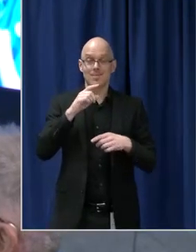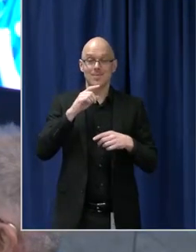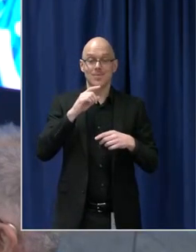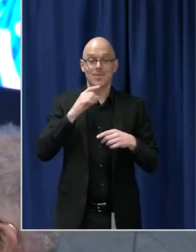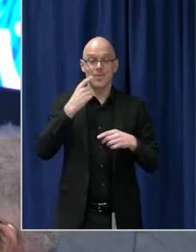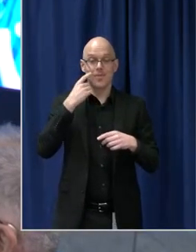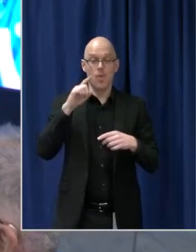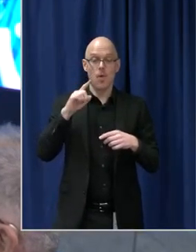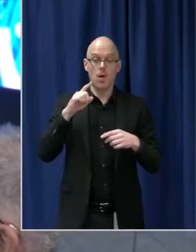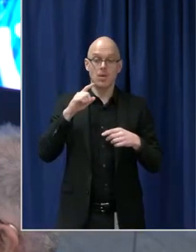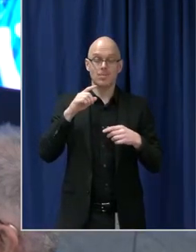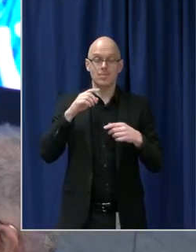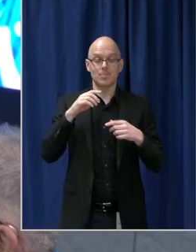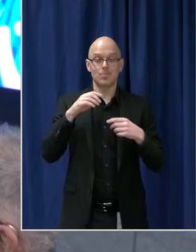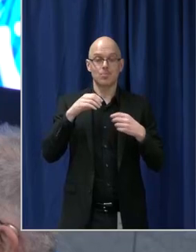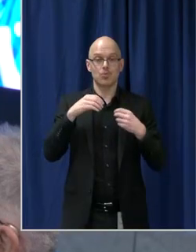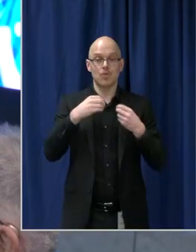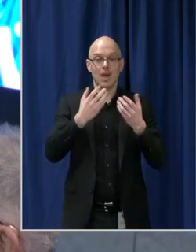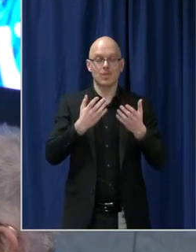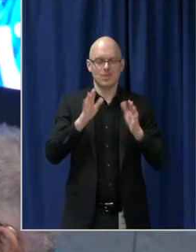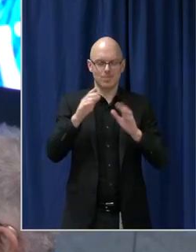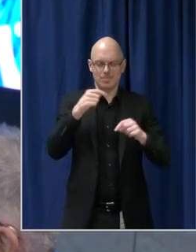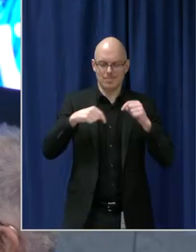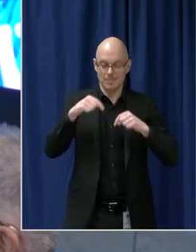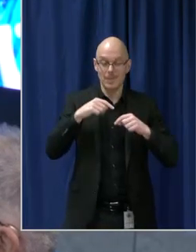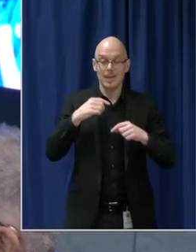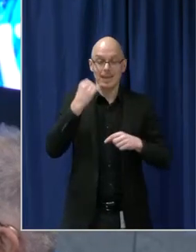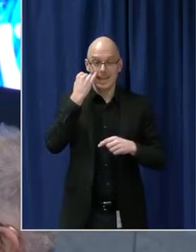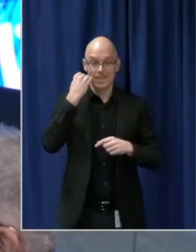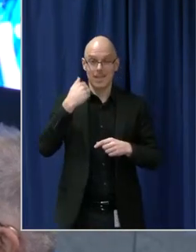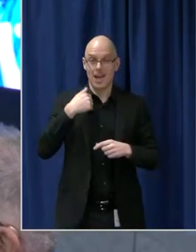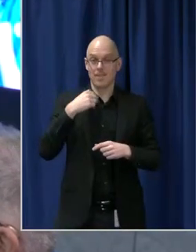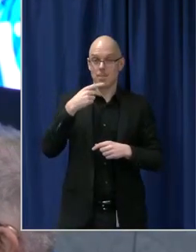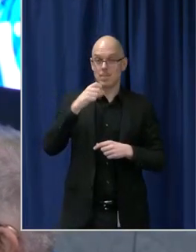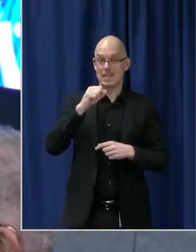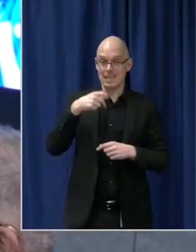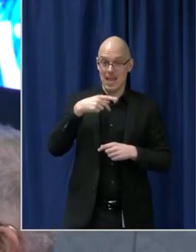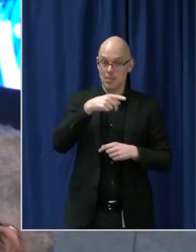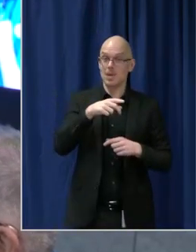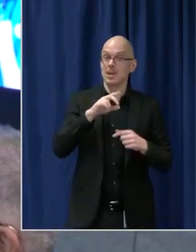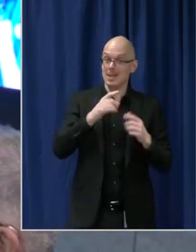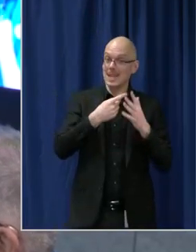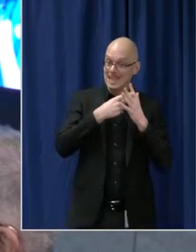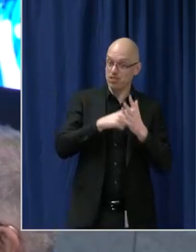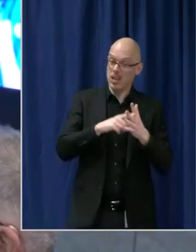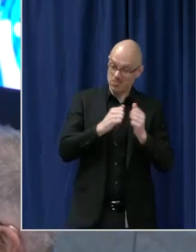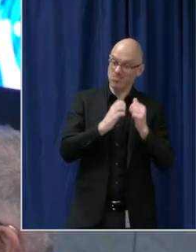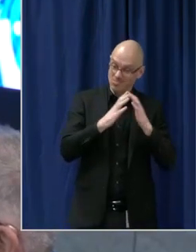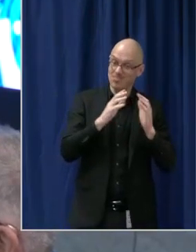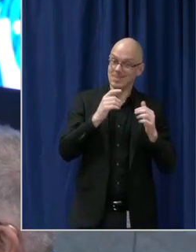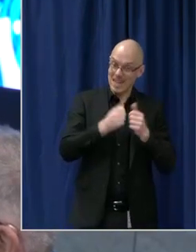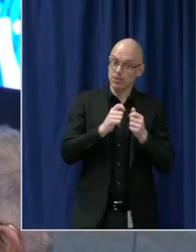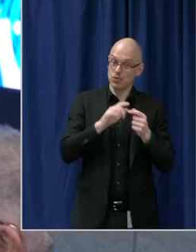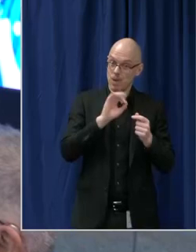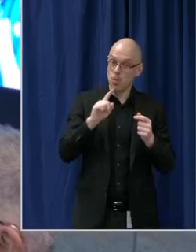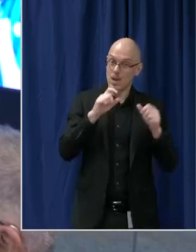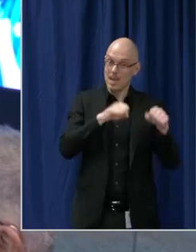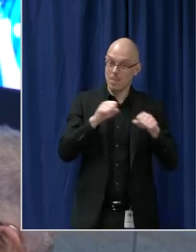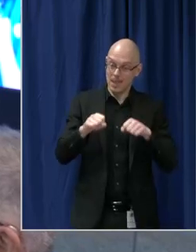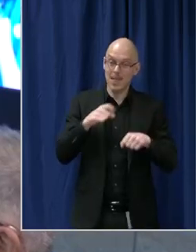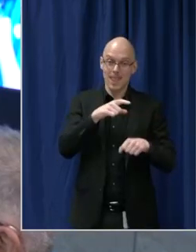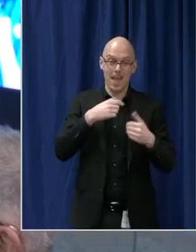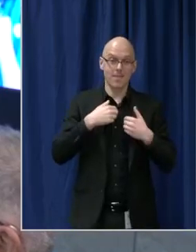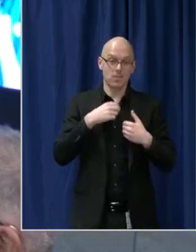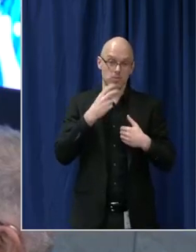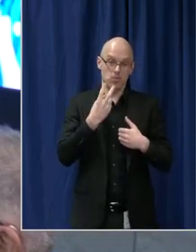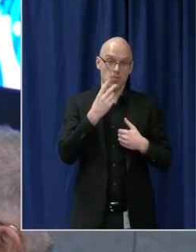initiate a request, if there's a PSAP that has initiated text to 911 capability, they have two options. They can